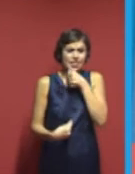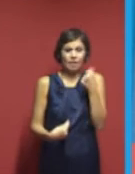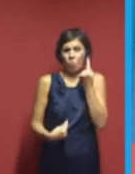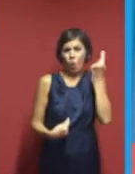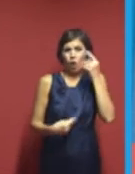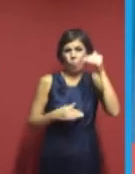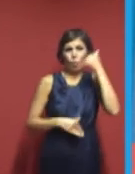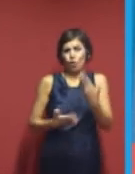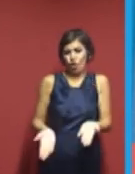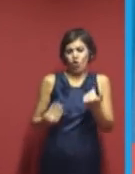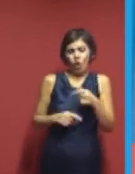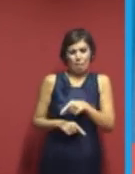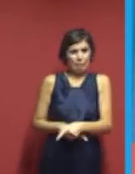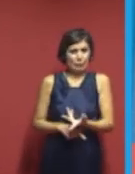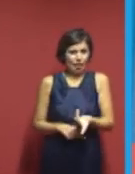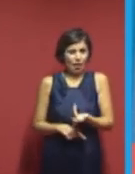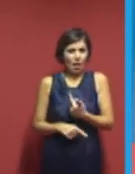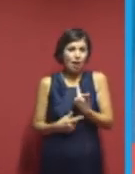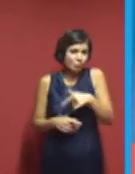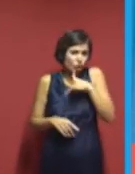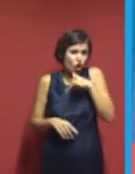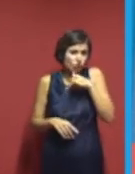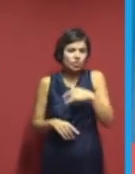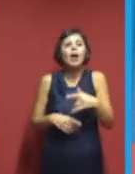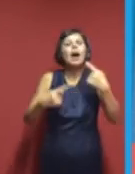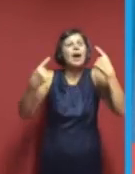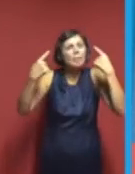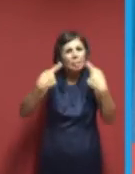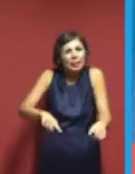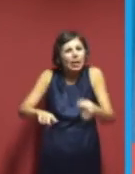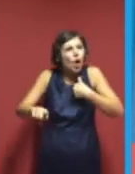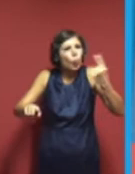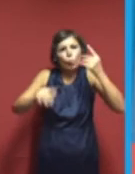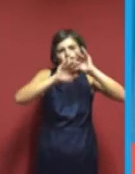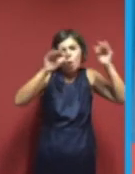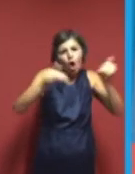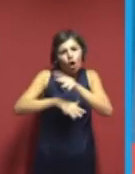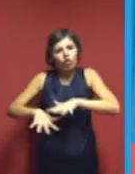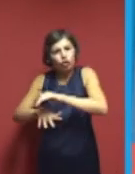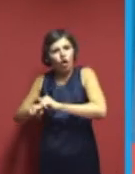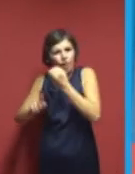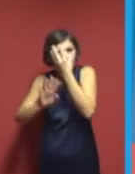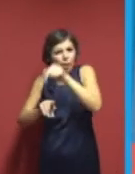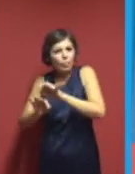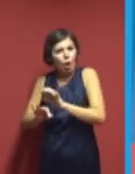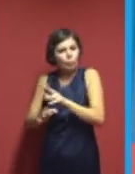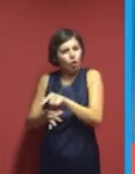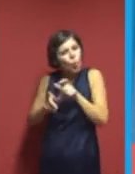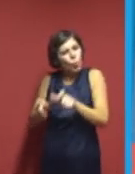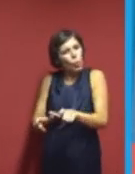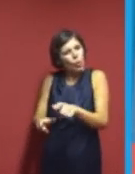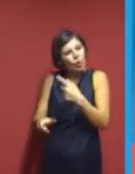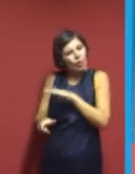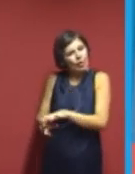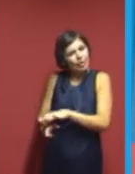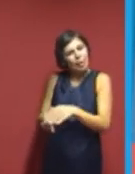created. As I mentioned, it's one of the first and only kids makerspaces in the world. We work with kids 3 and up. And like